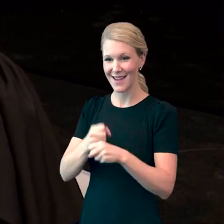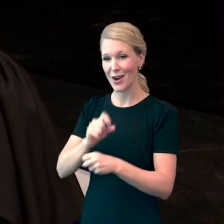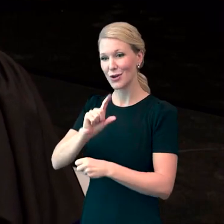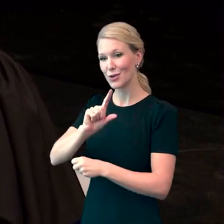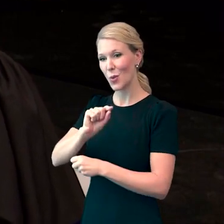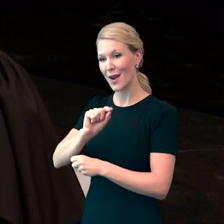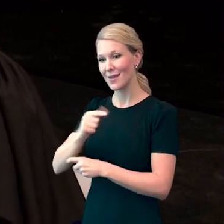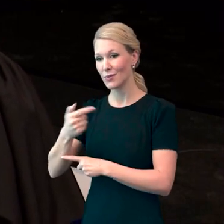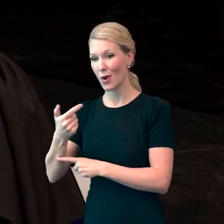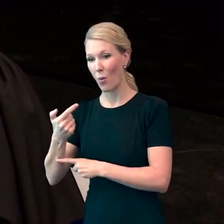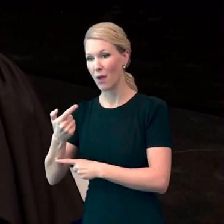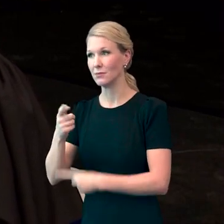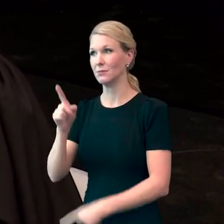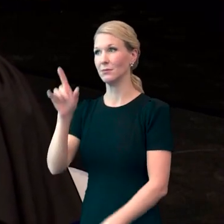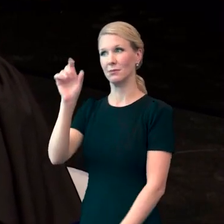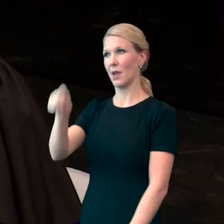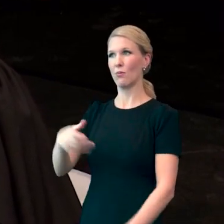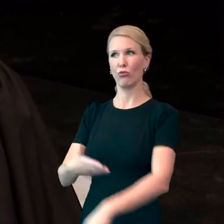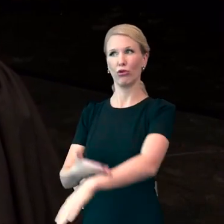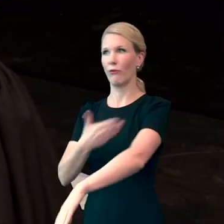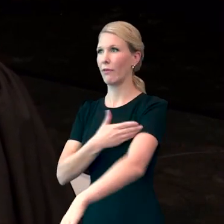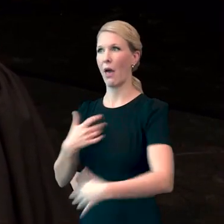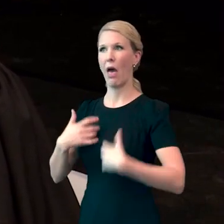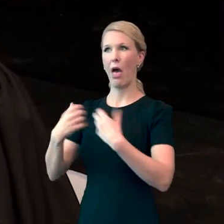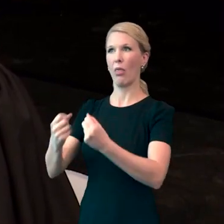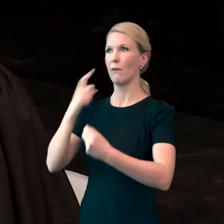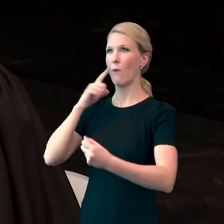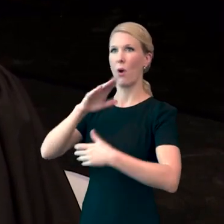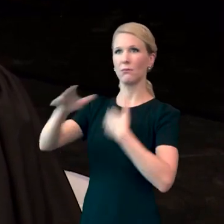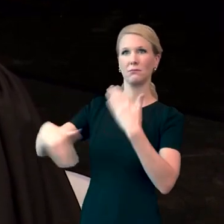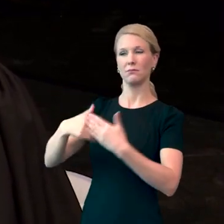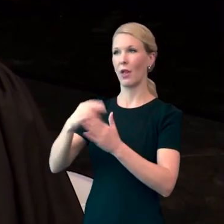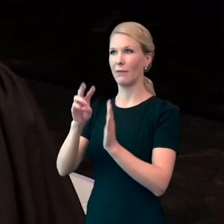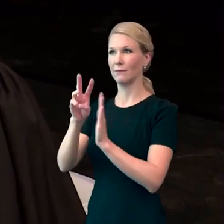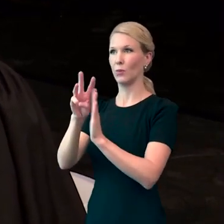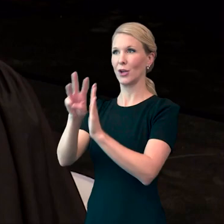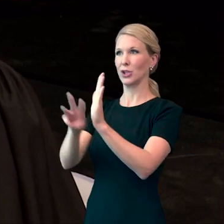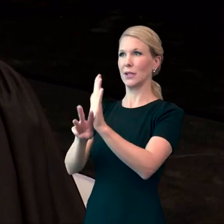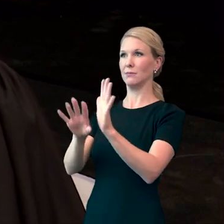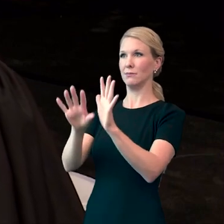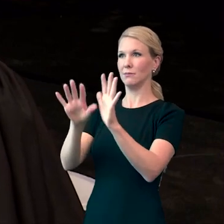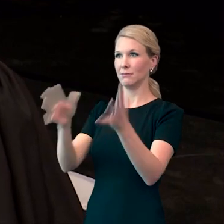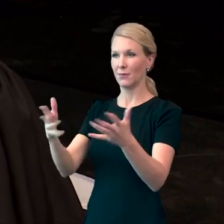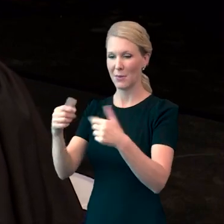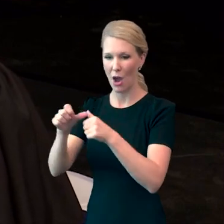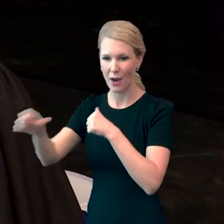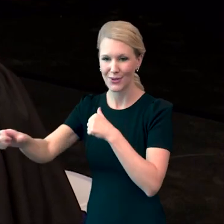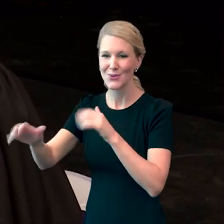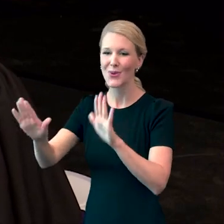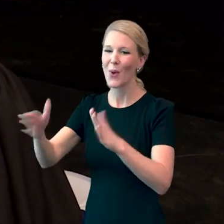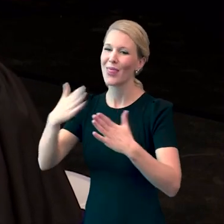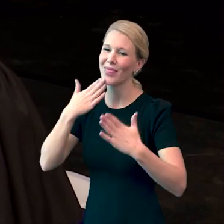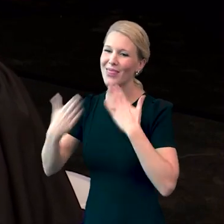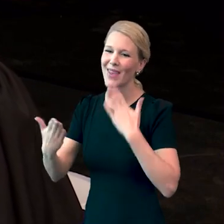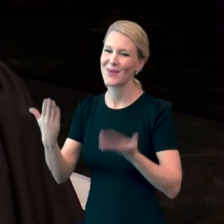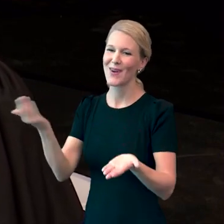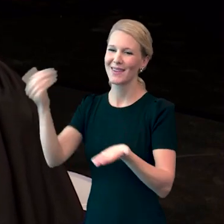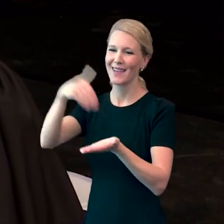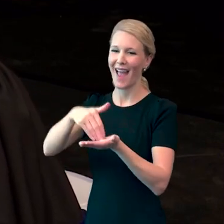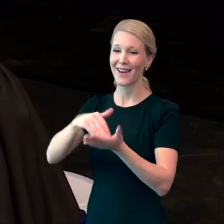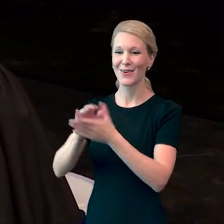2021 has definitely improved the health of residents in Washington and beyond. Thank you again,